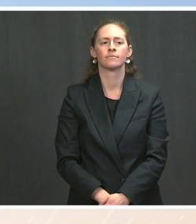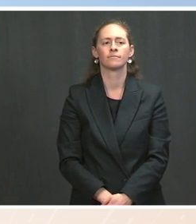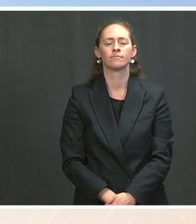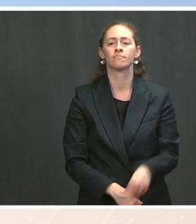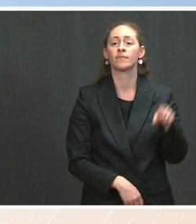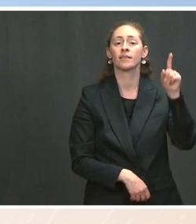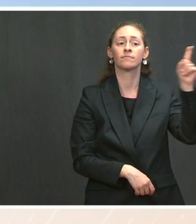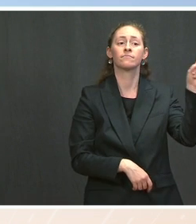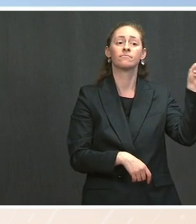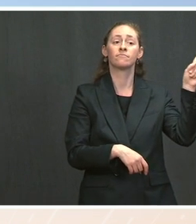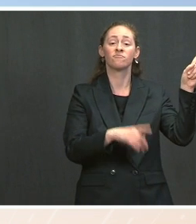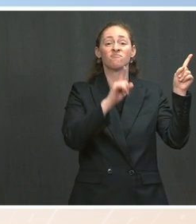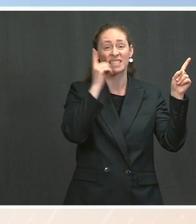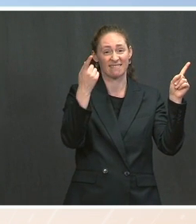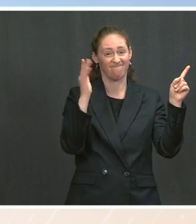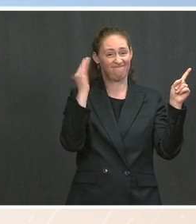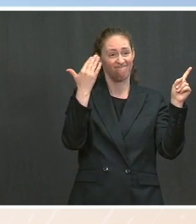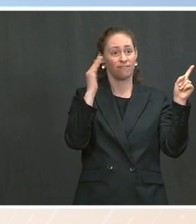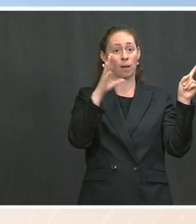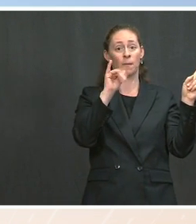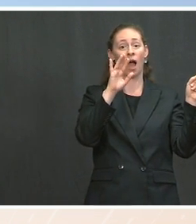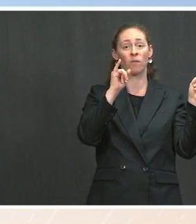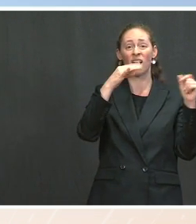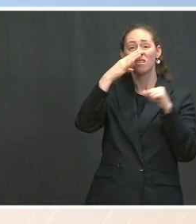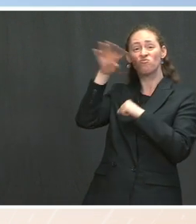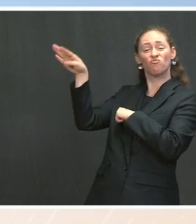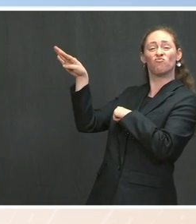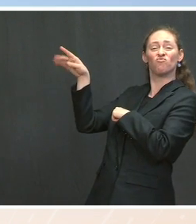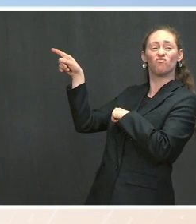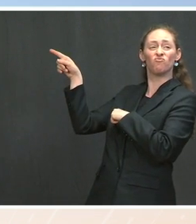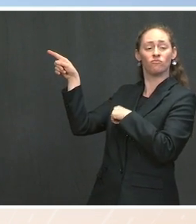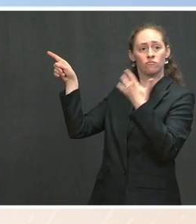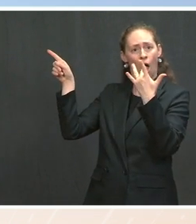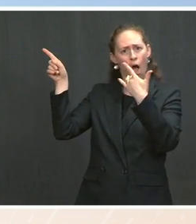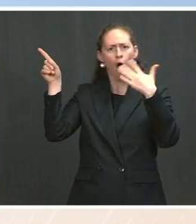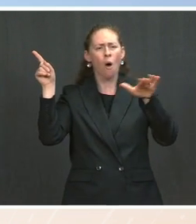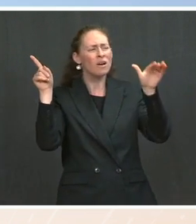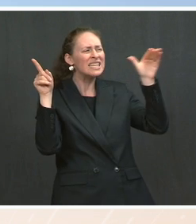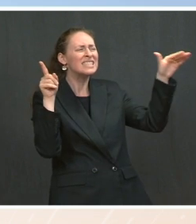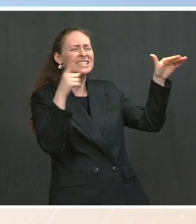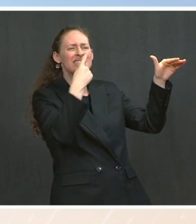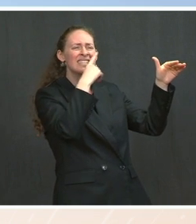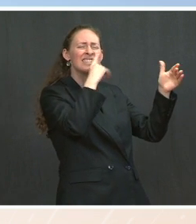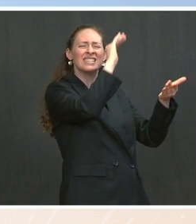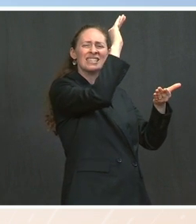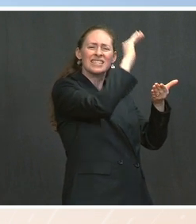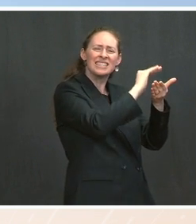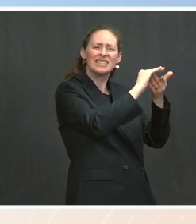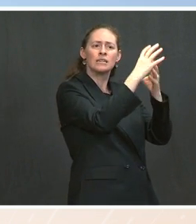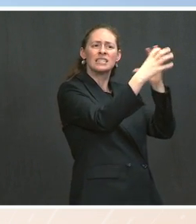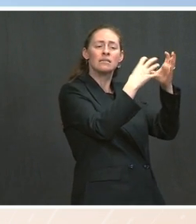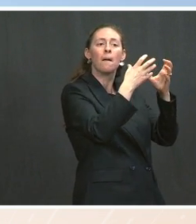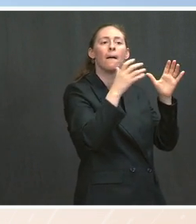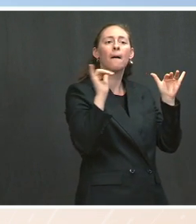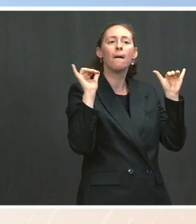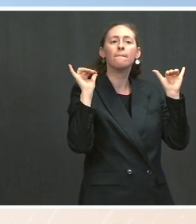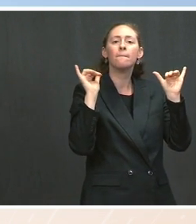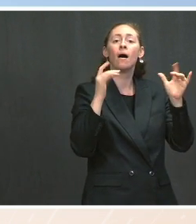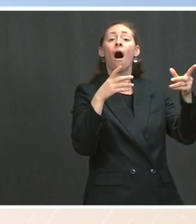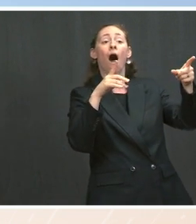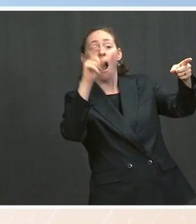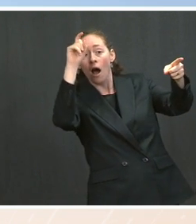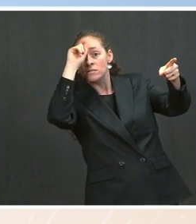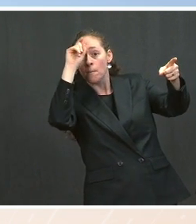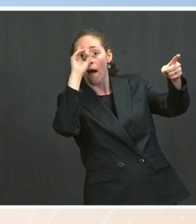over several days. And then a truce was struck once Egypt stepped in. So I guess the question is, why